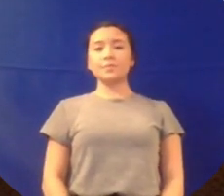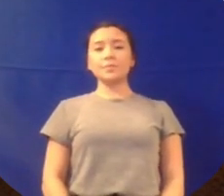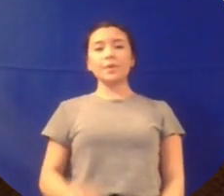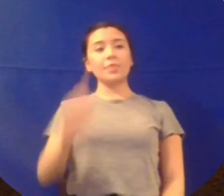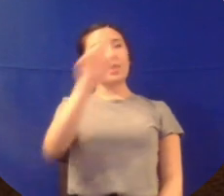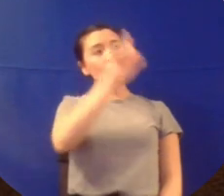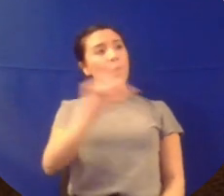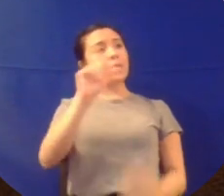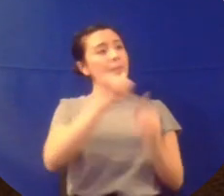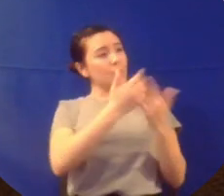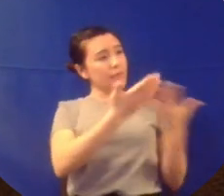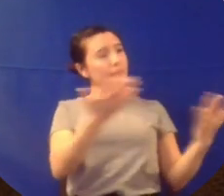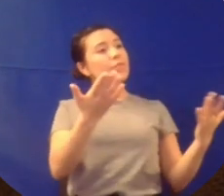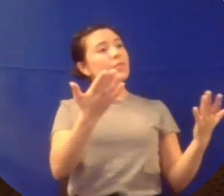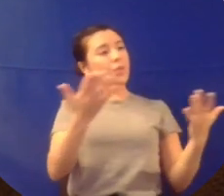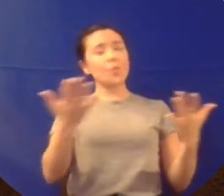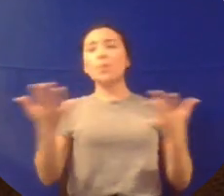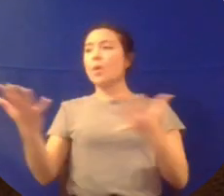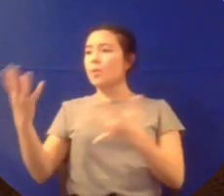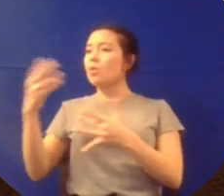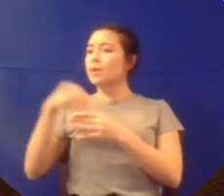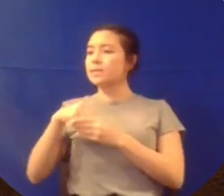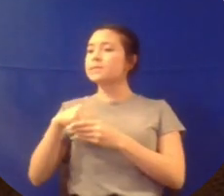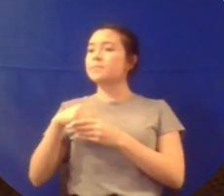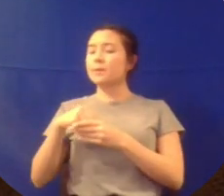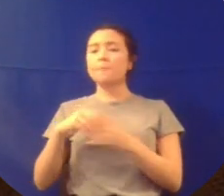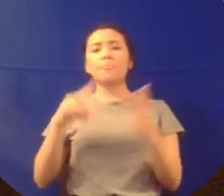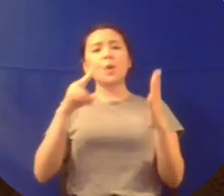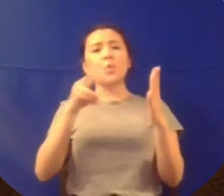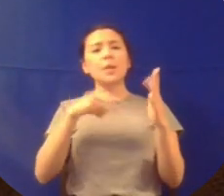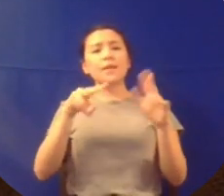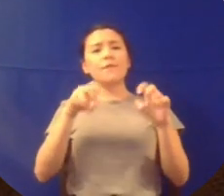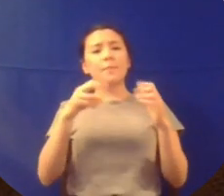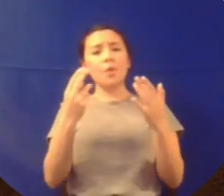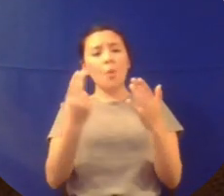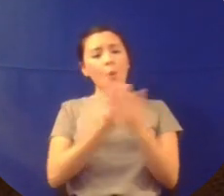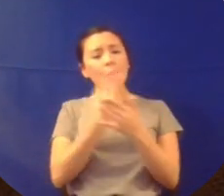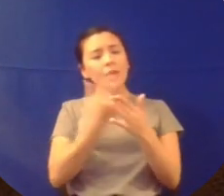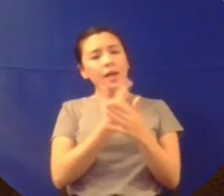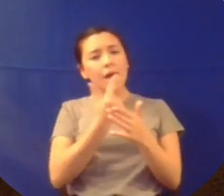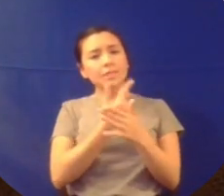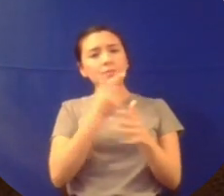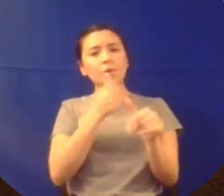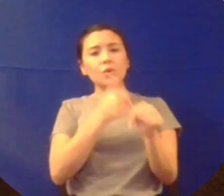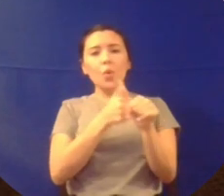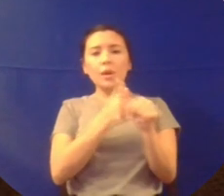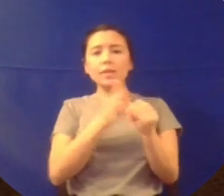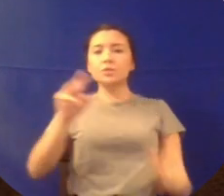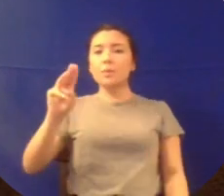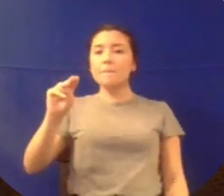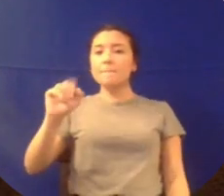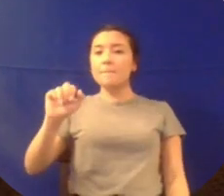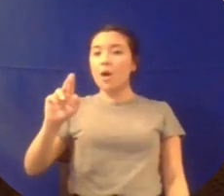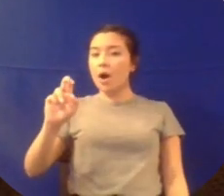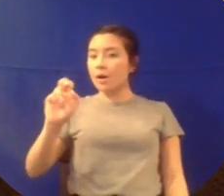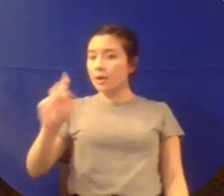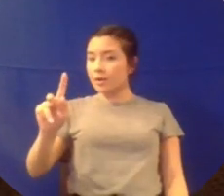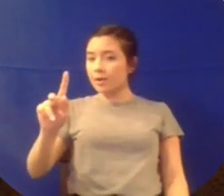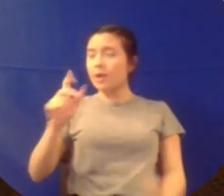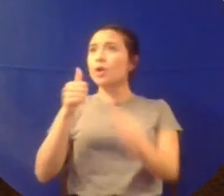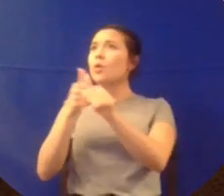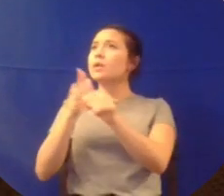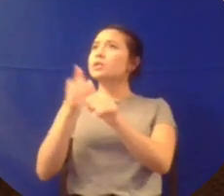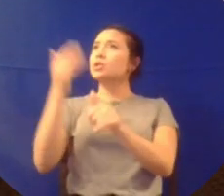The Lord be with you. And with your spirit. A reading from the Holy Gospel according to Mark. Glory to you, O Lord.